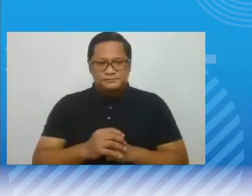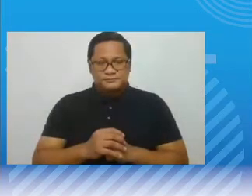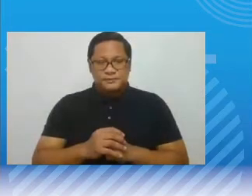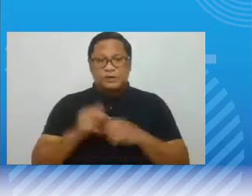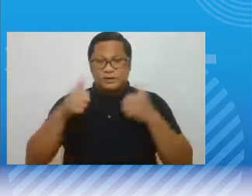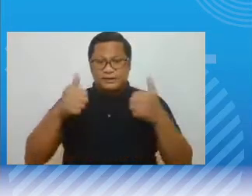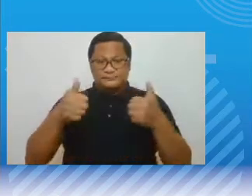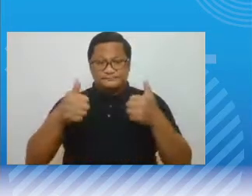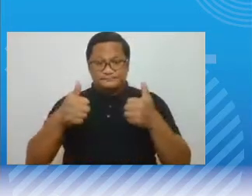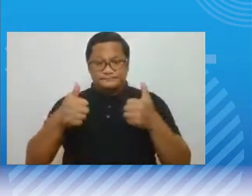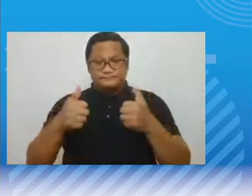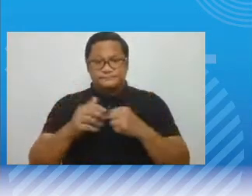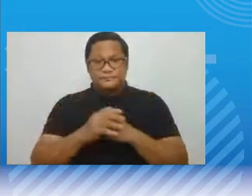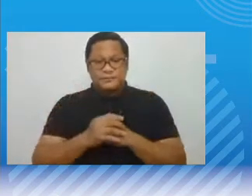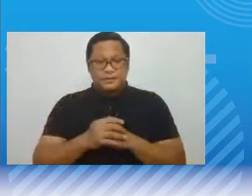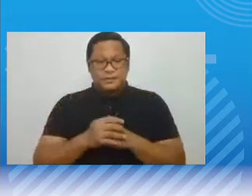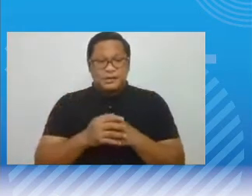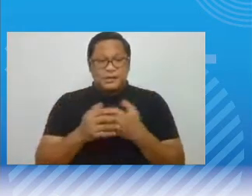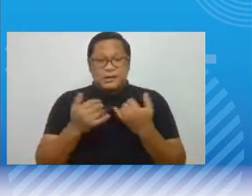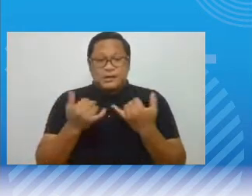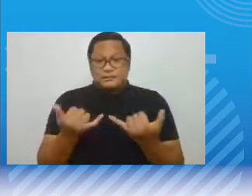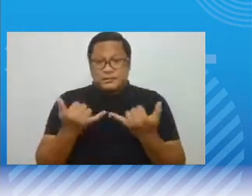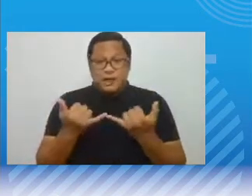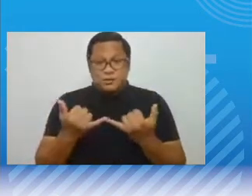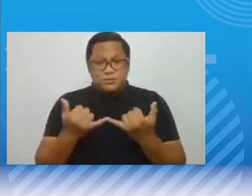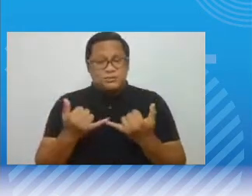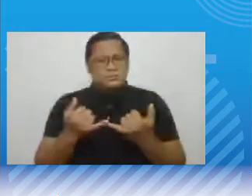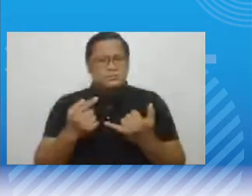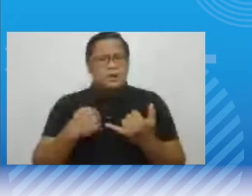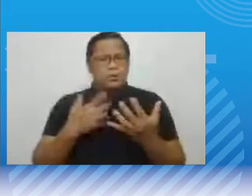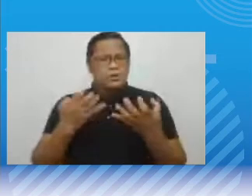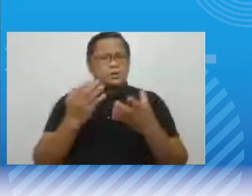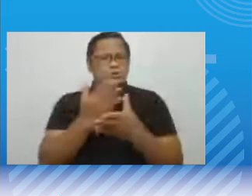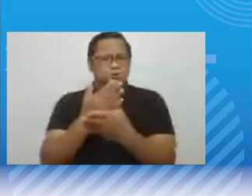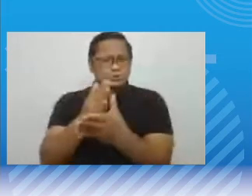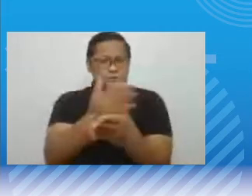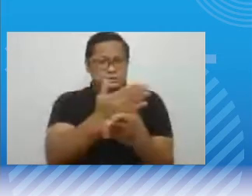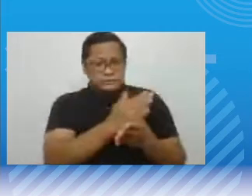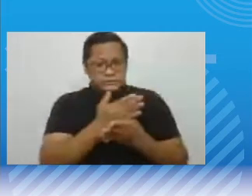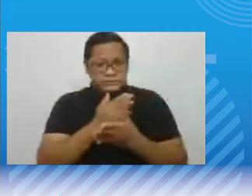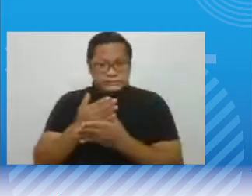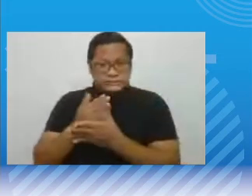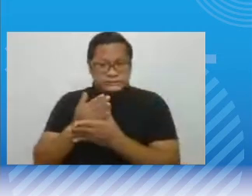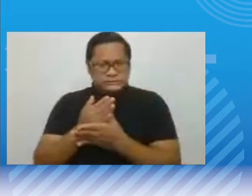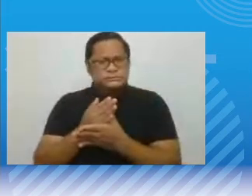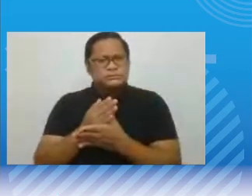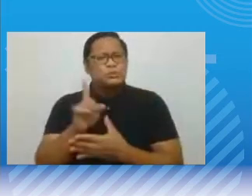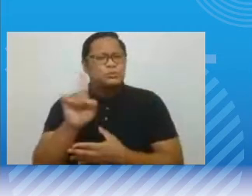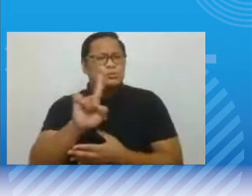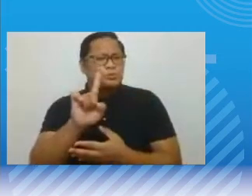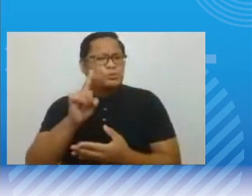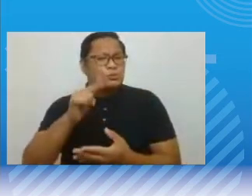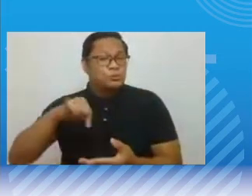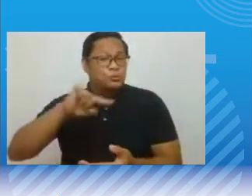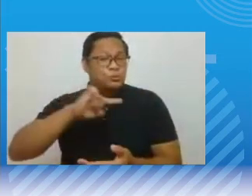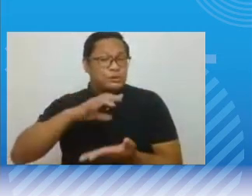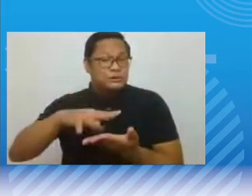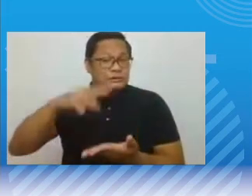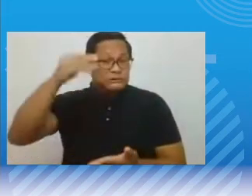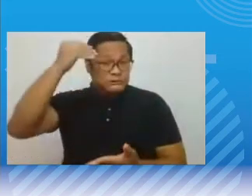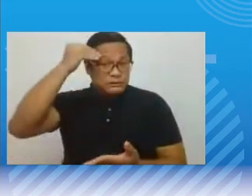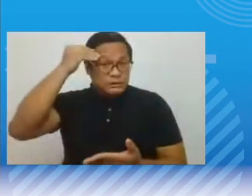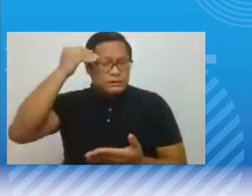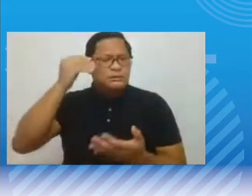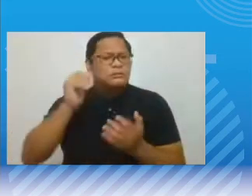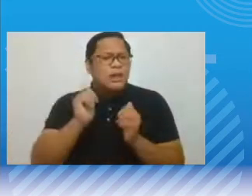Okay, so today I would like to share with you what we have learned so far about